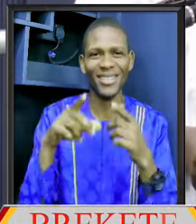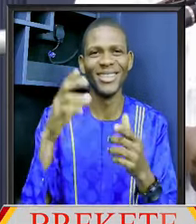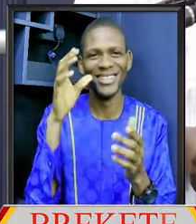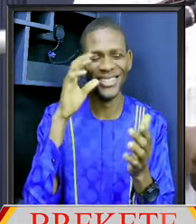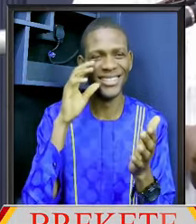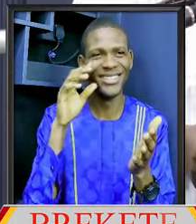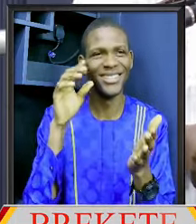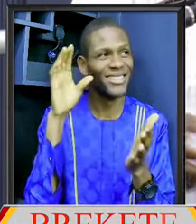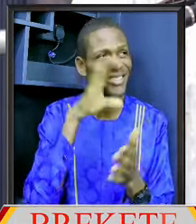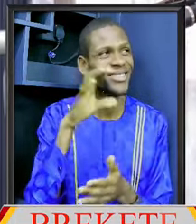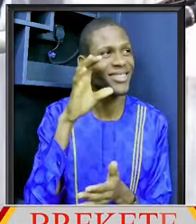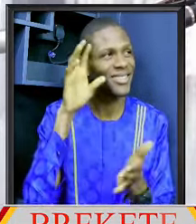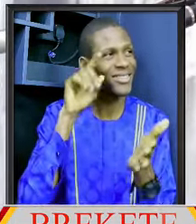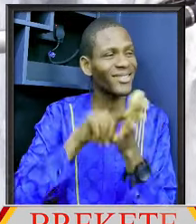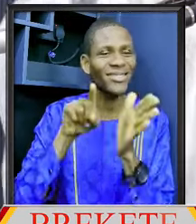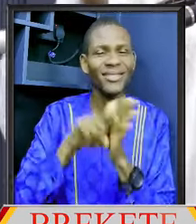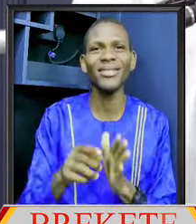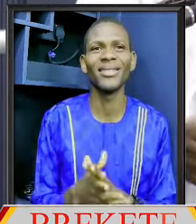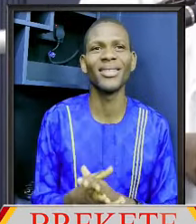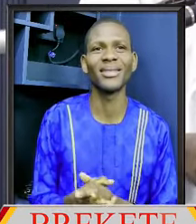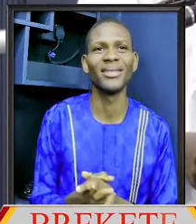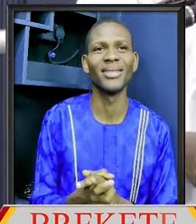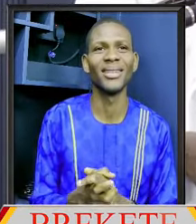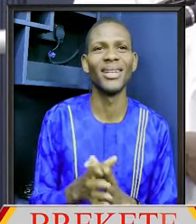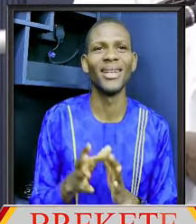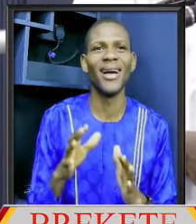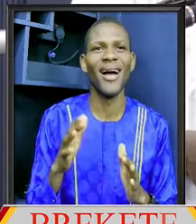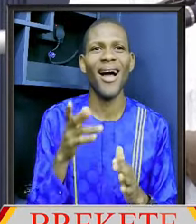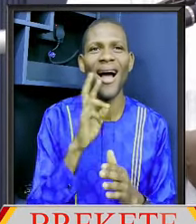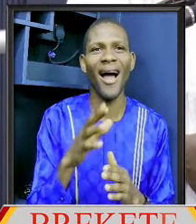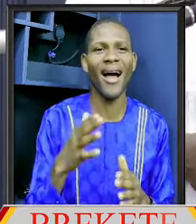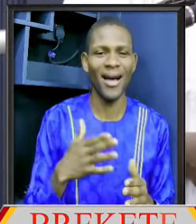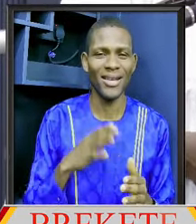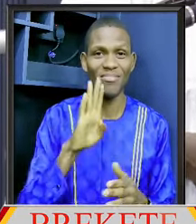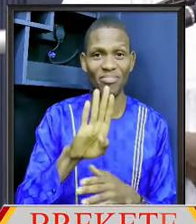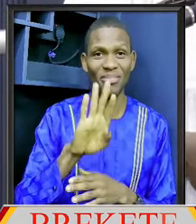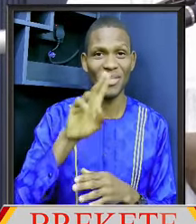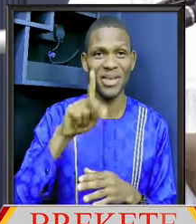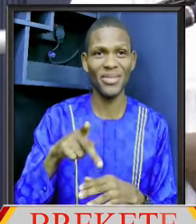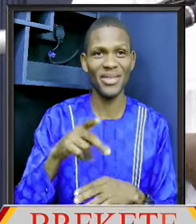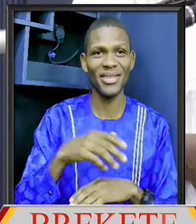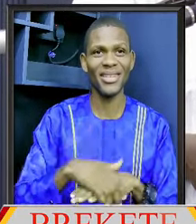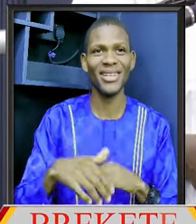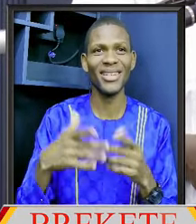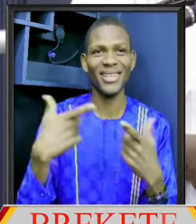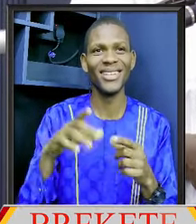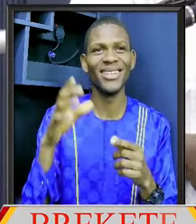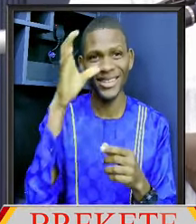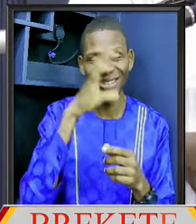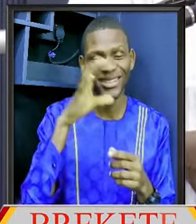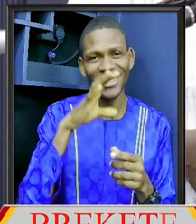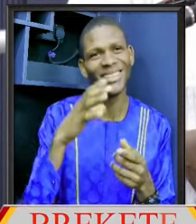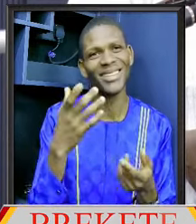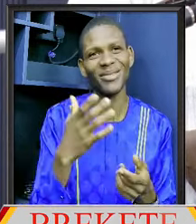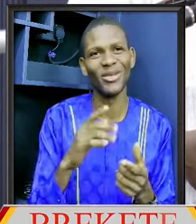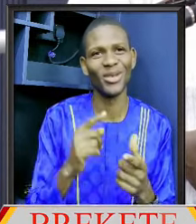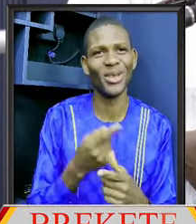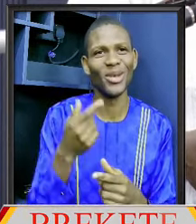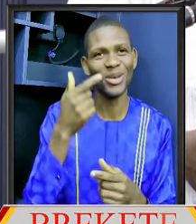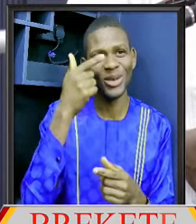Her vitals, ordinary president, her vitals, her BP, her temperature and all of that. You know, say,